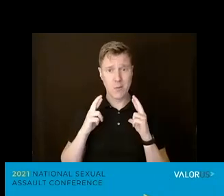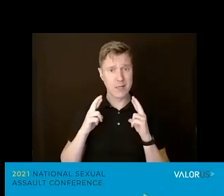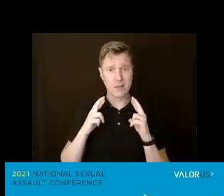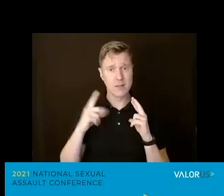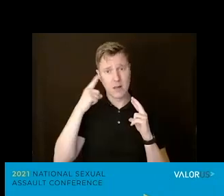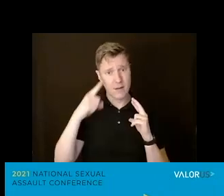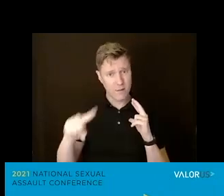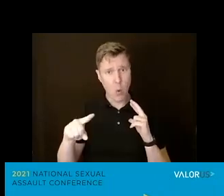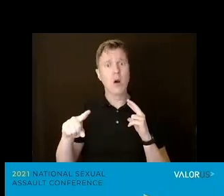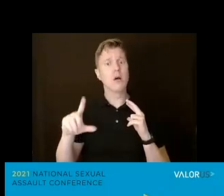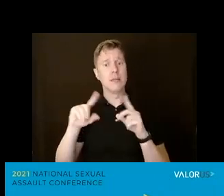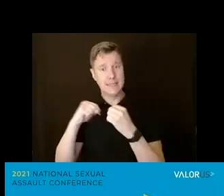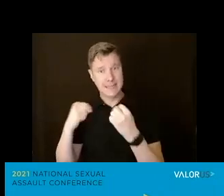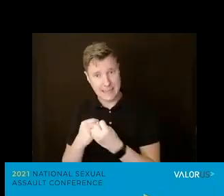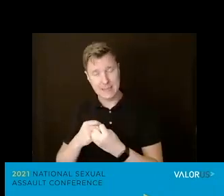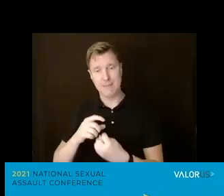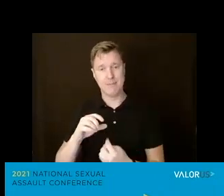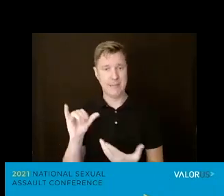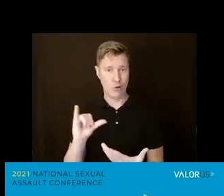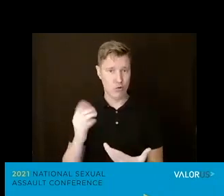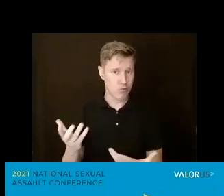team either. We have